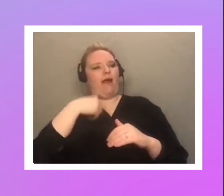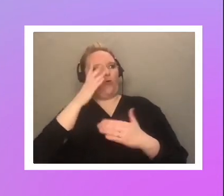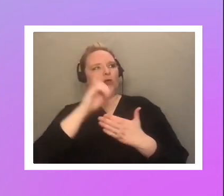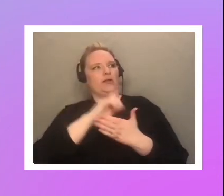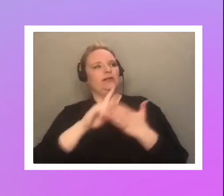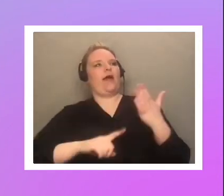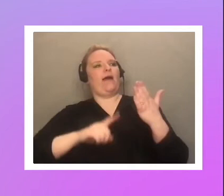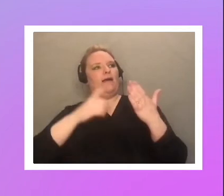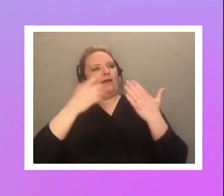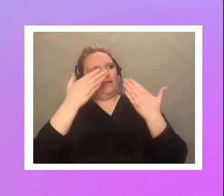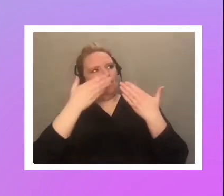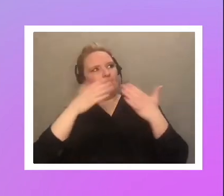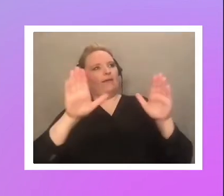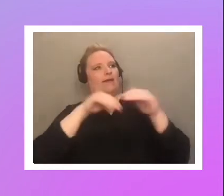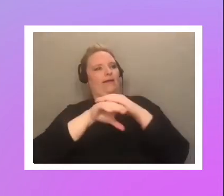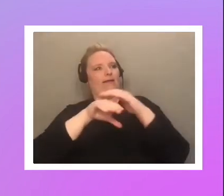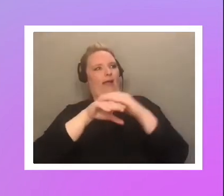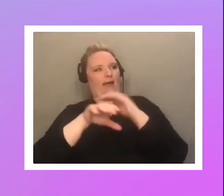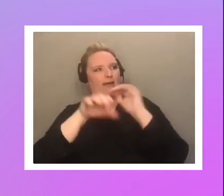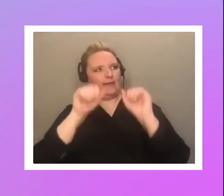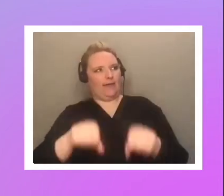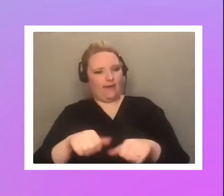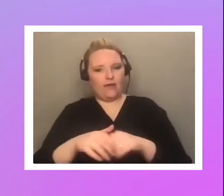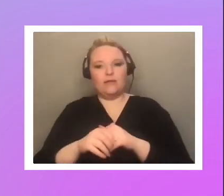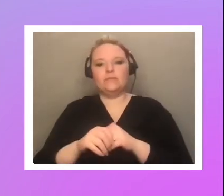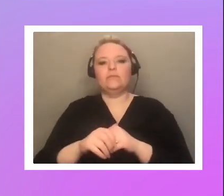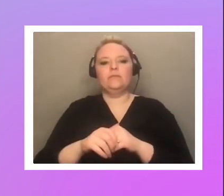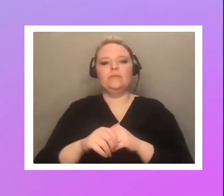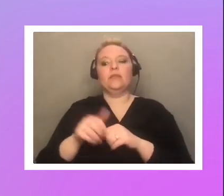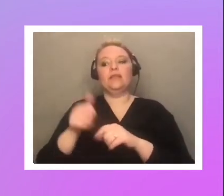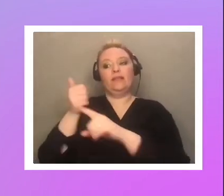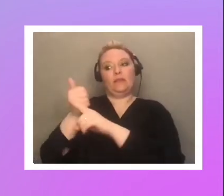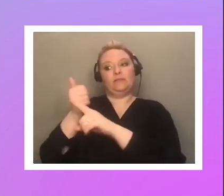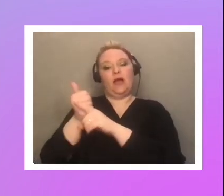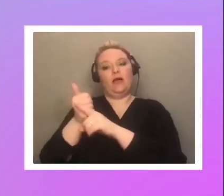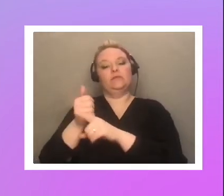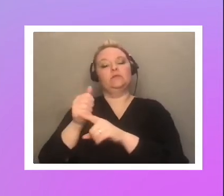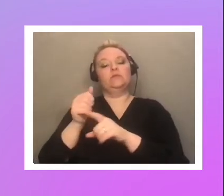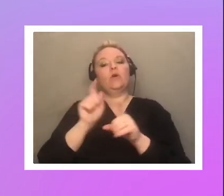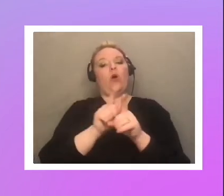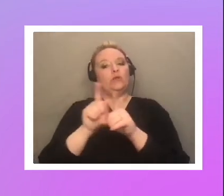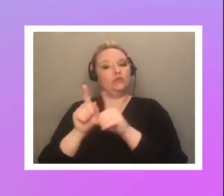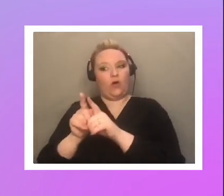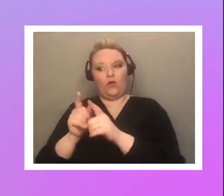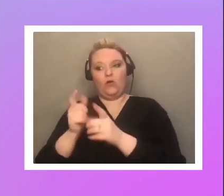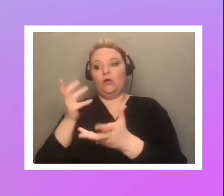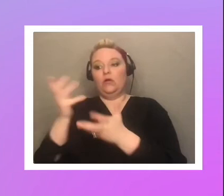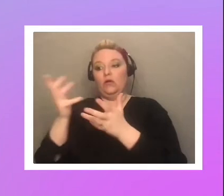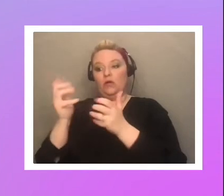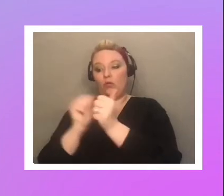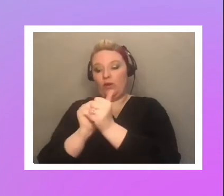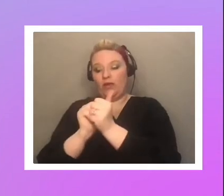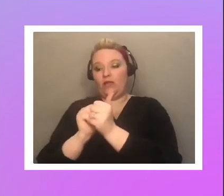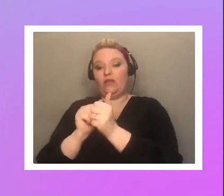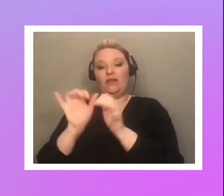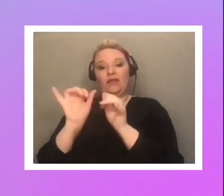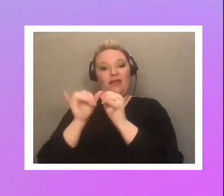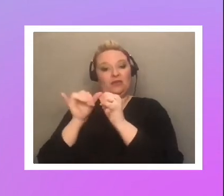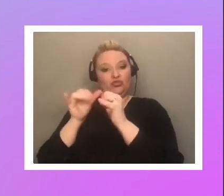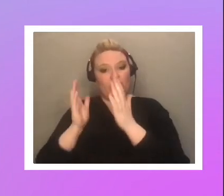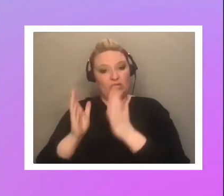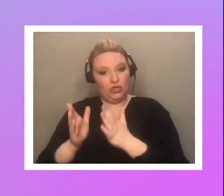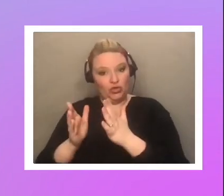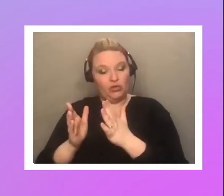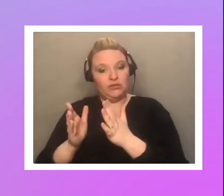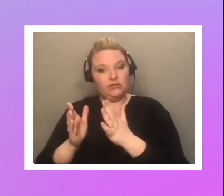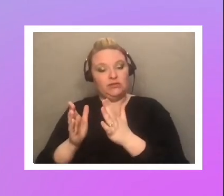design. They also have an important task when it comes to working with engineers.